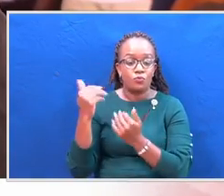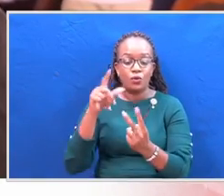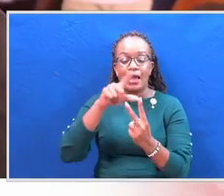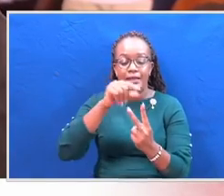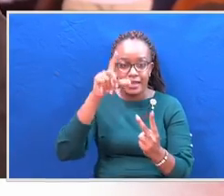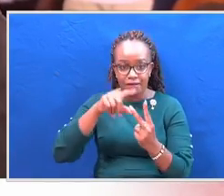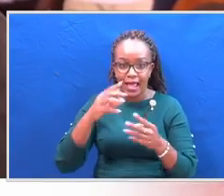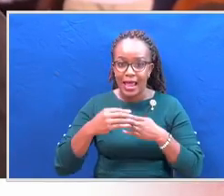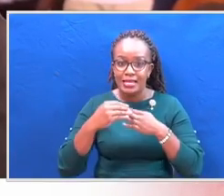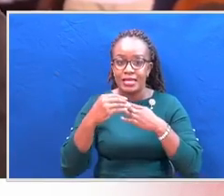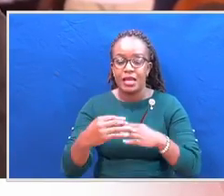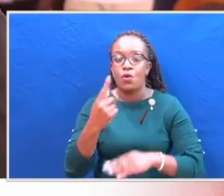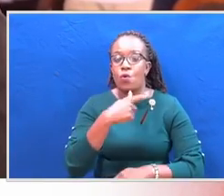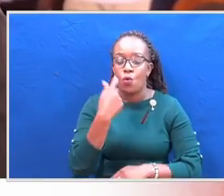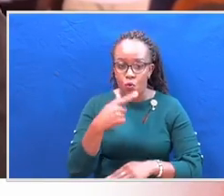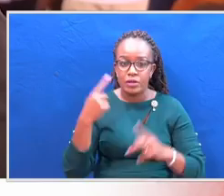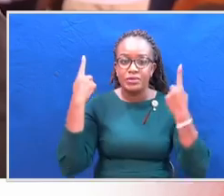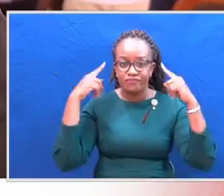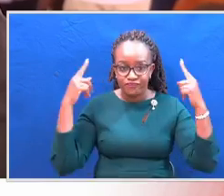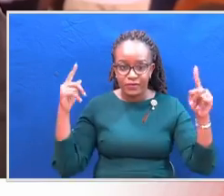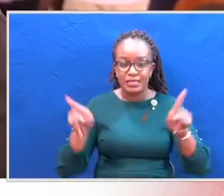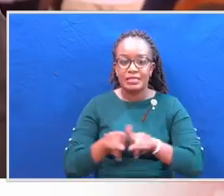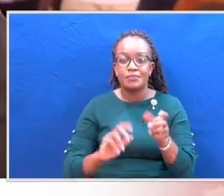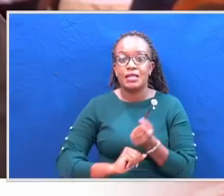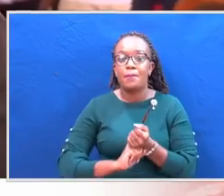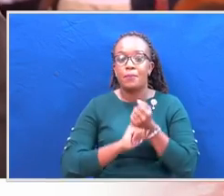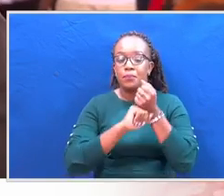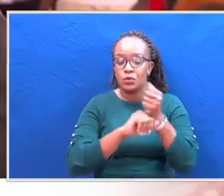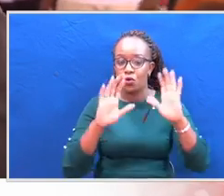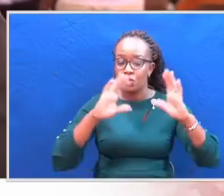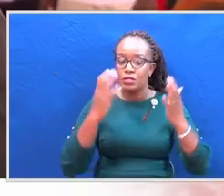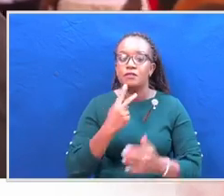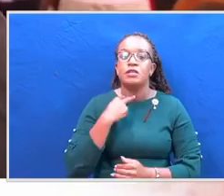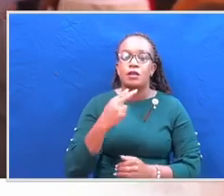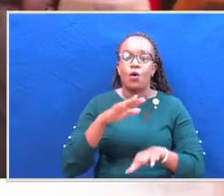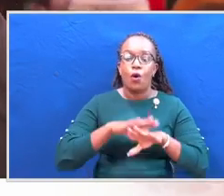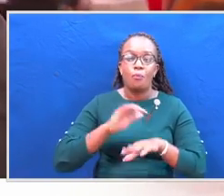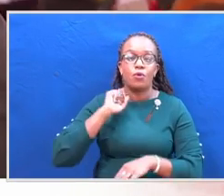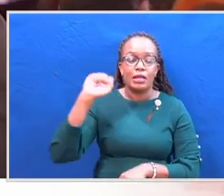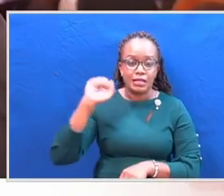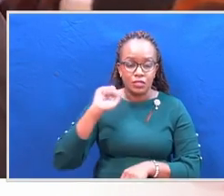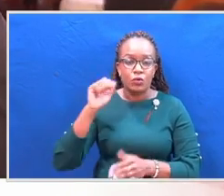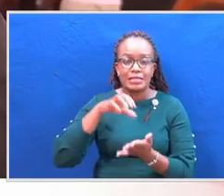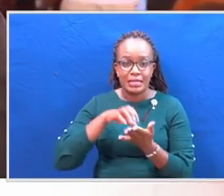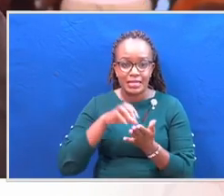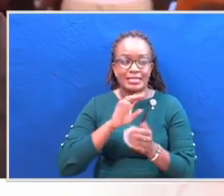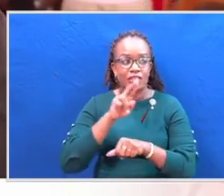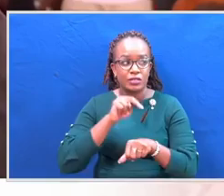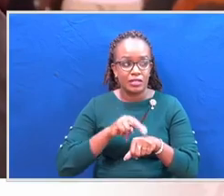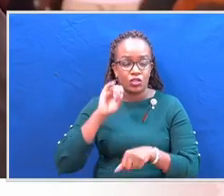a leader who is going to propel and raise the community's voice in the political status nationally.